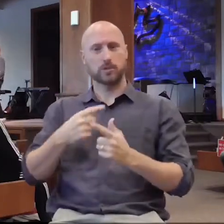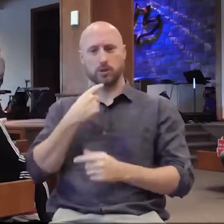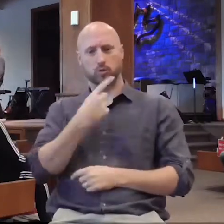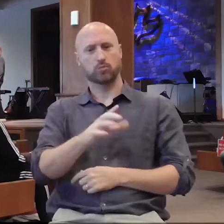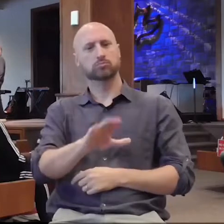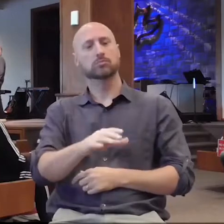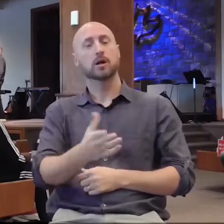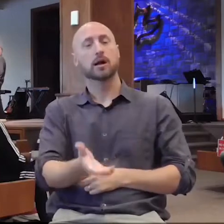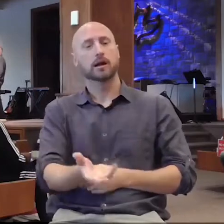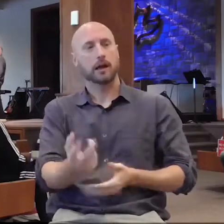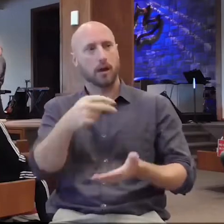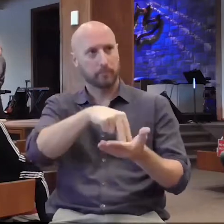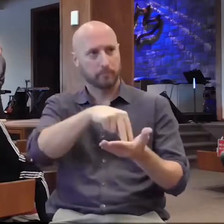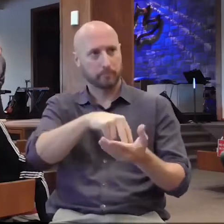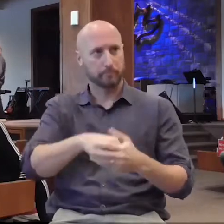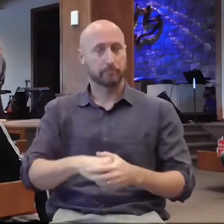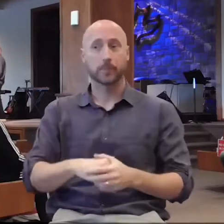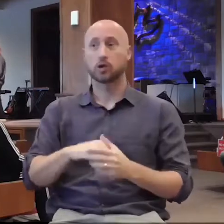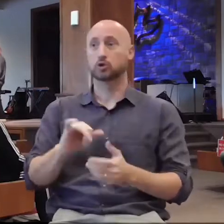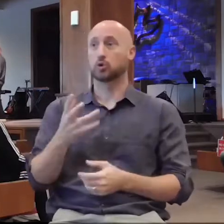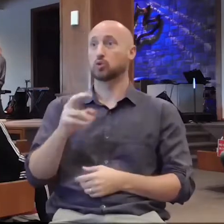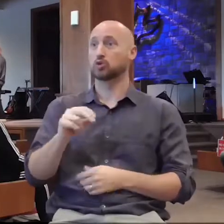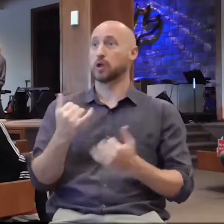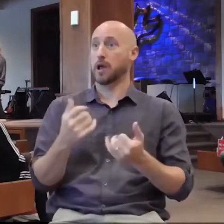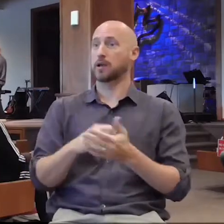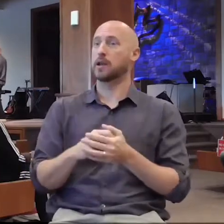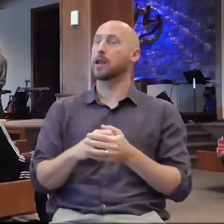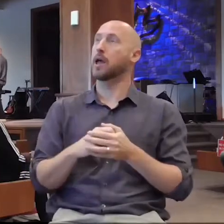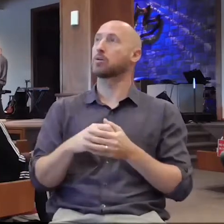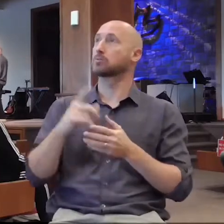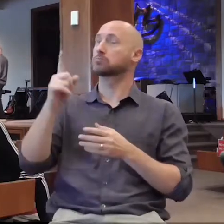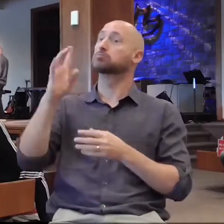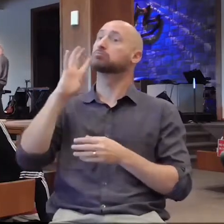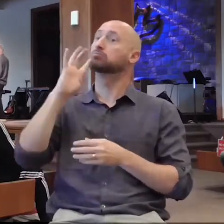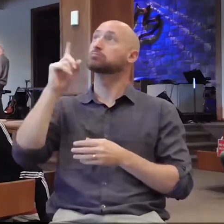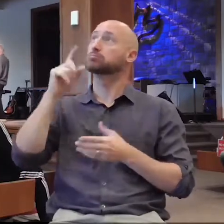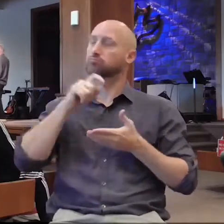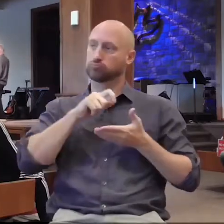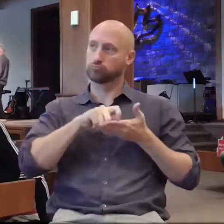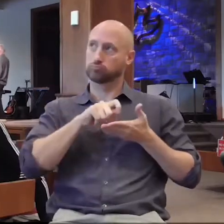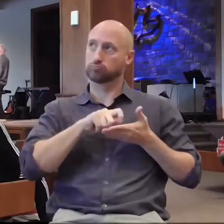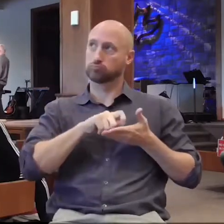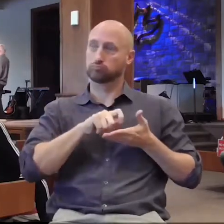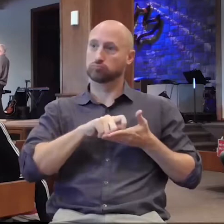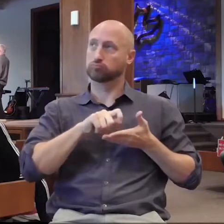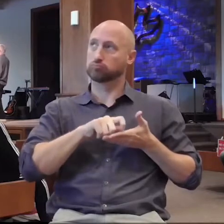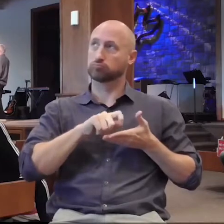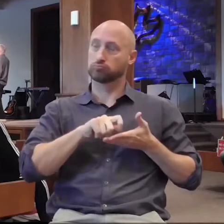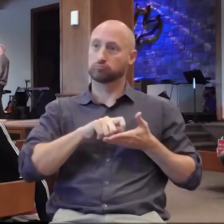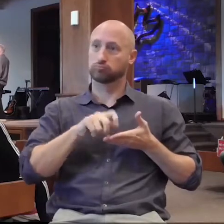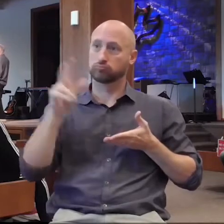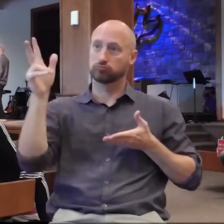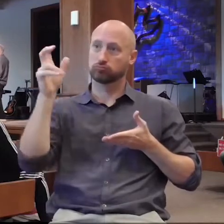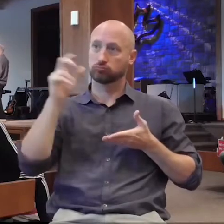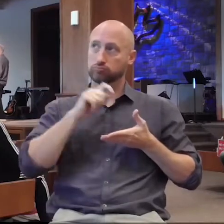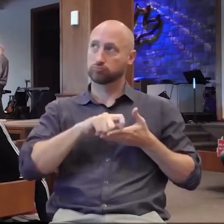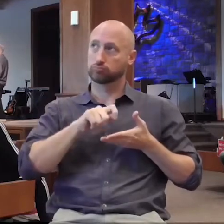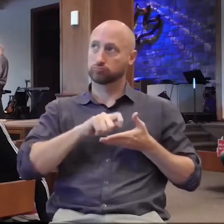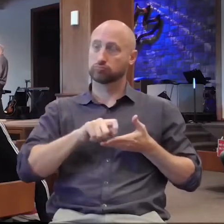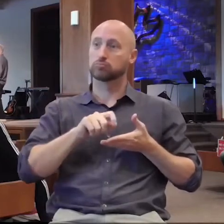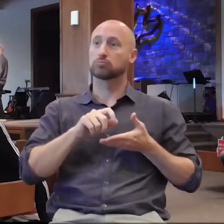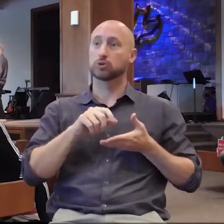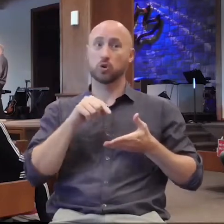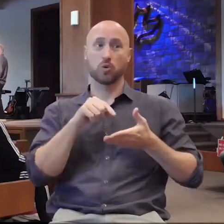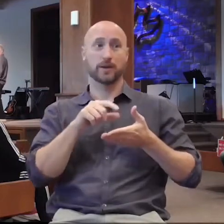up. And John is writing as Jesus is dictating. So this letter differs in a sense from the other books of the